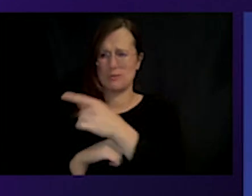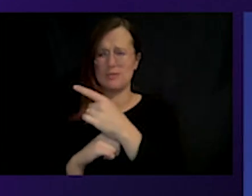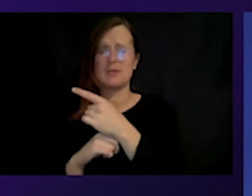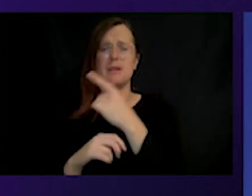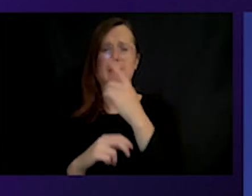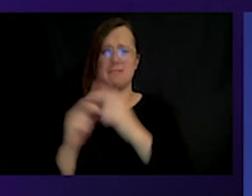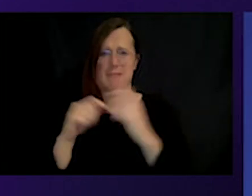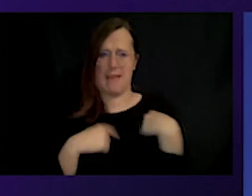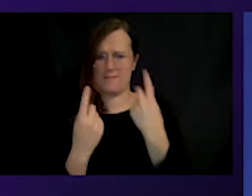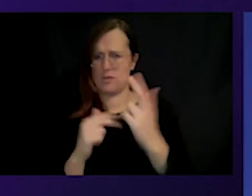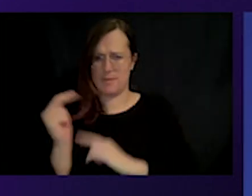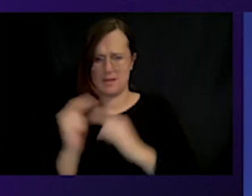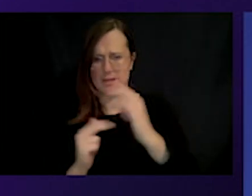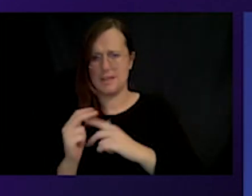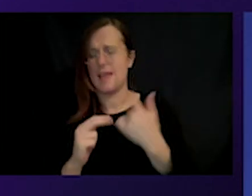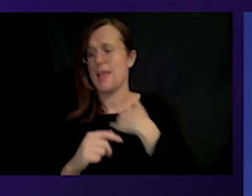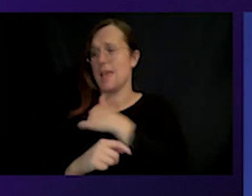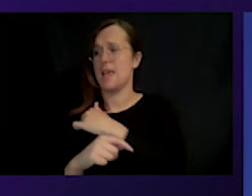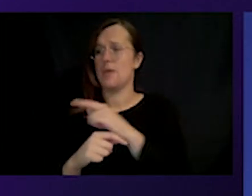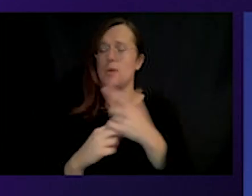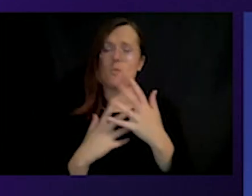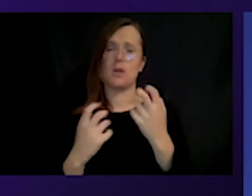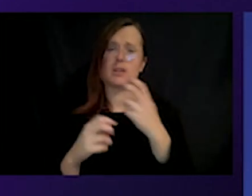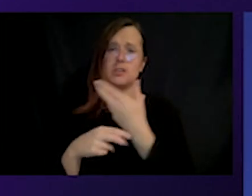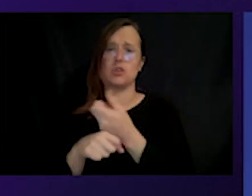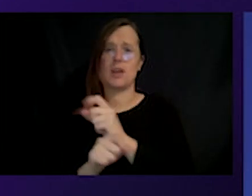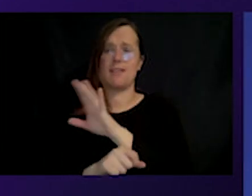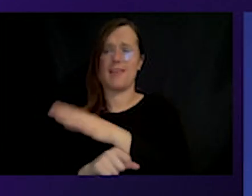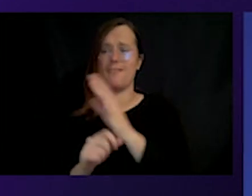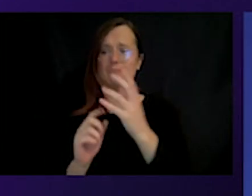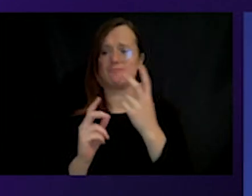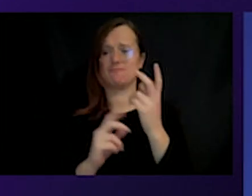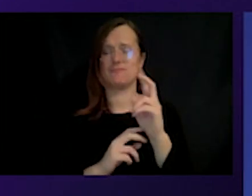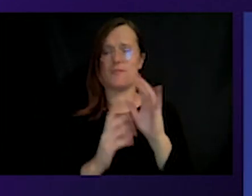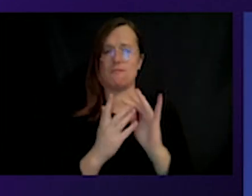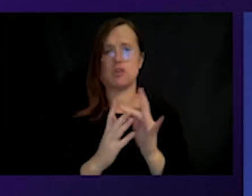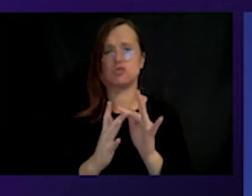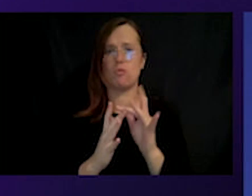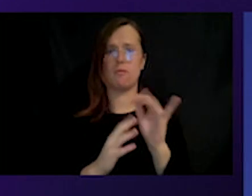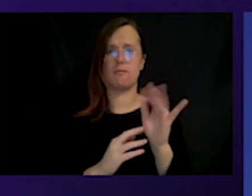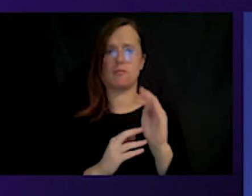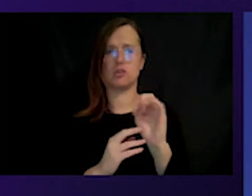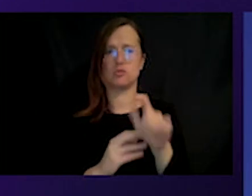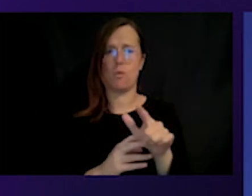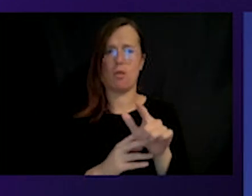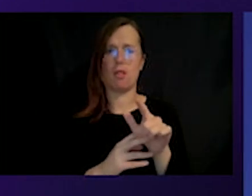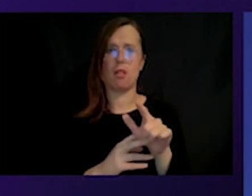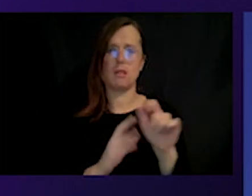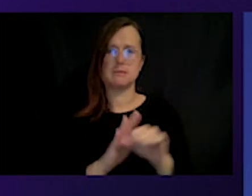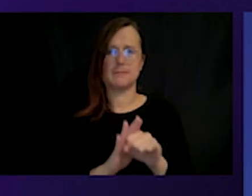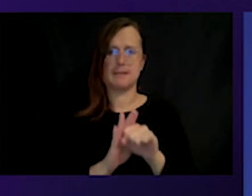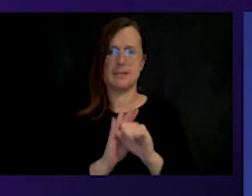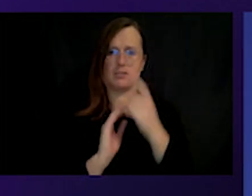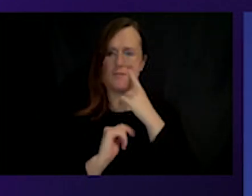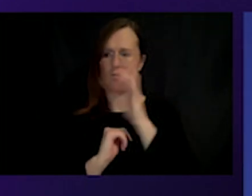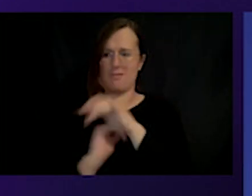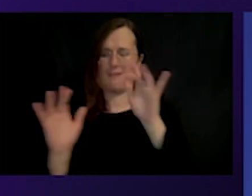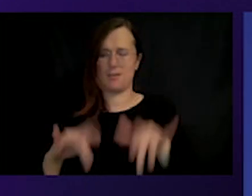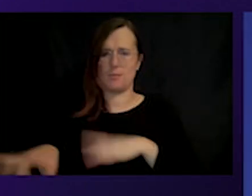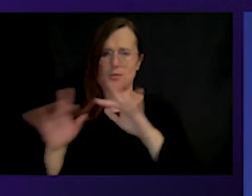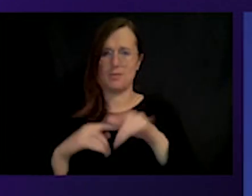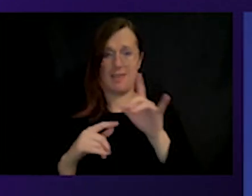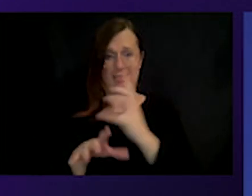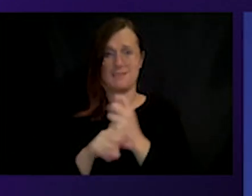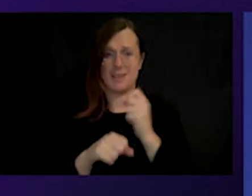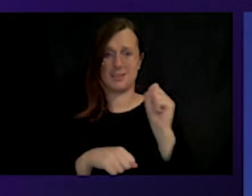to create a virtual Fugaku on AWS using our Graviton 3 processors. So, and that takes software. It's really about